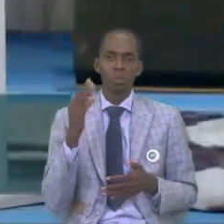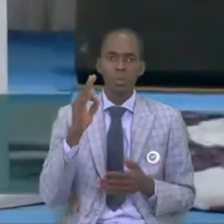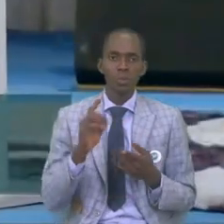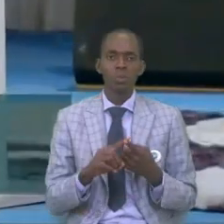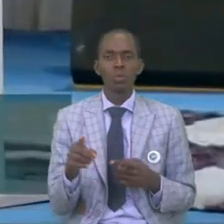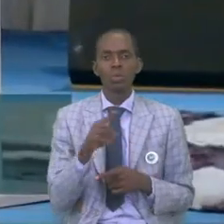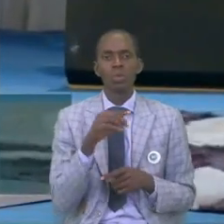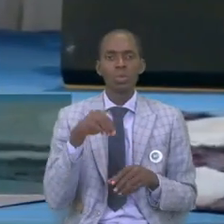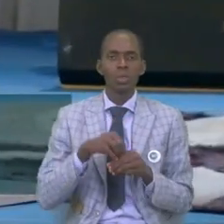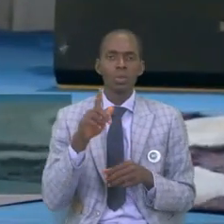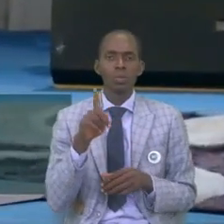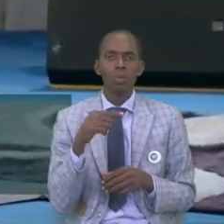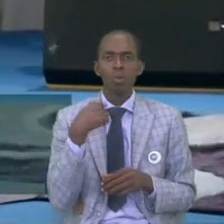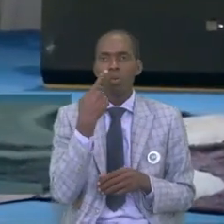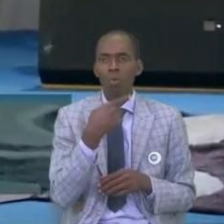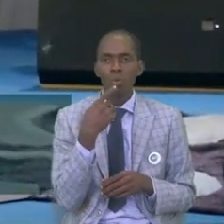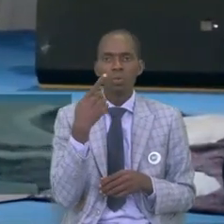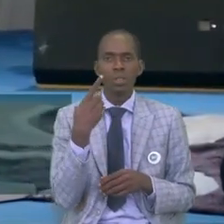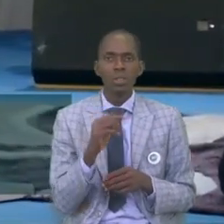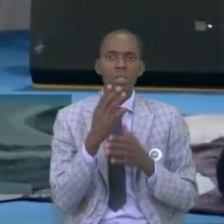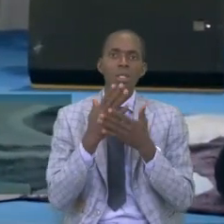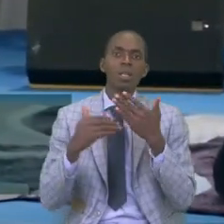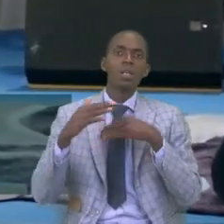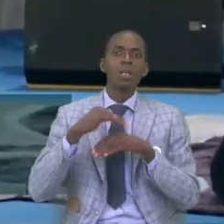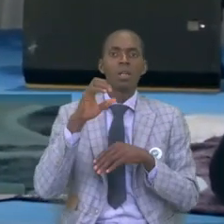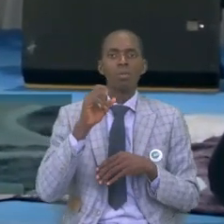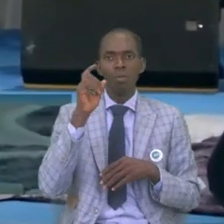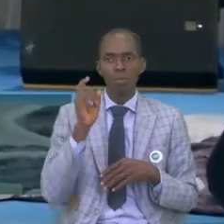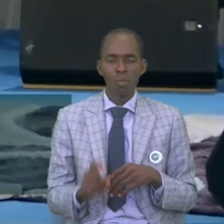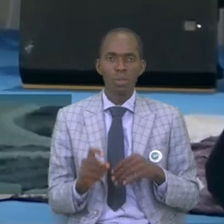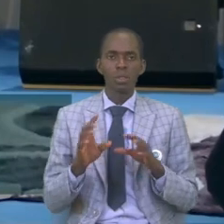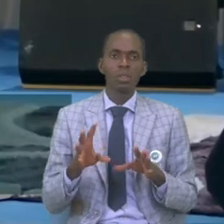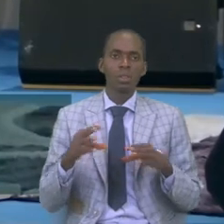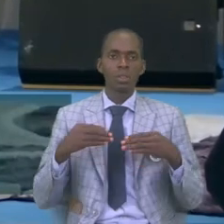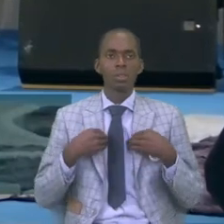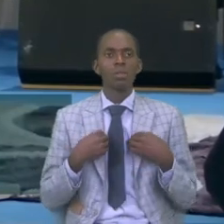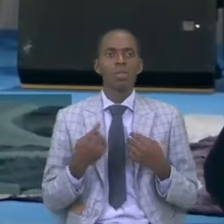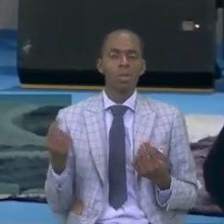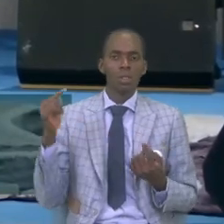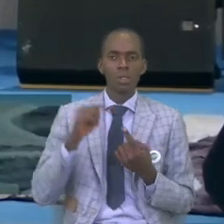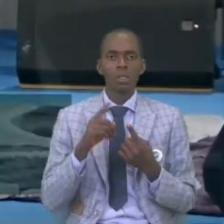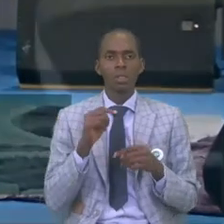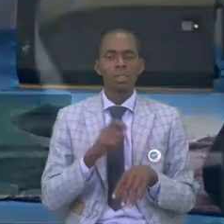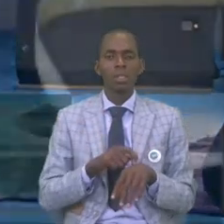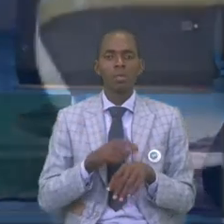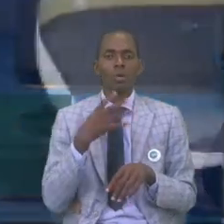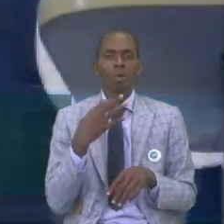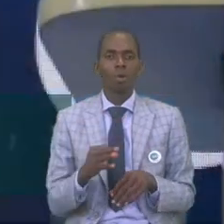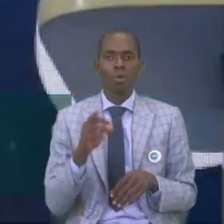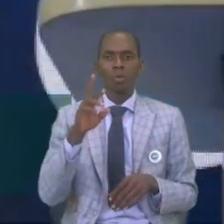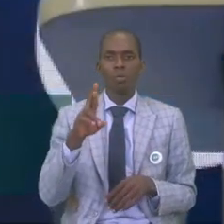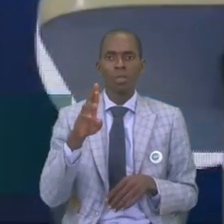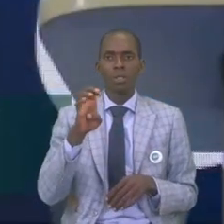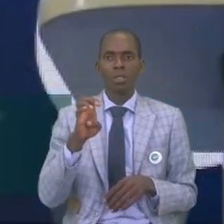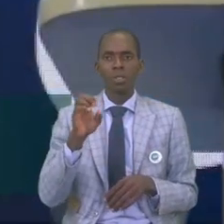In verse 21, whom the heavens must receive until the times of, that word there is